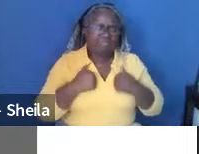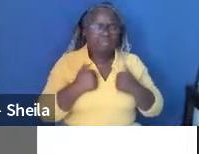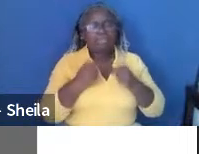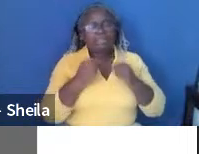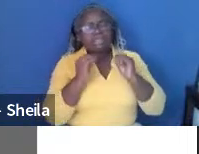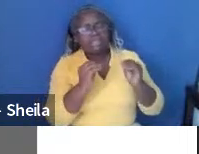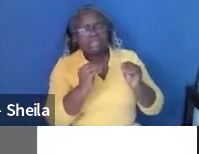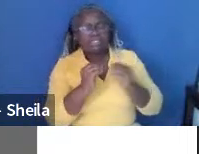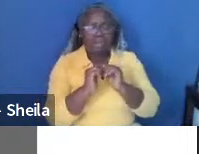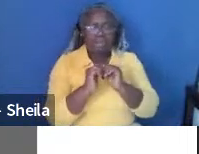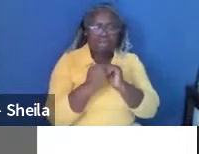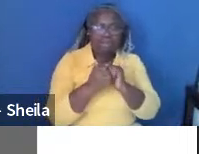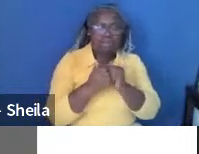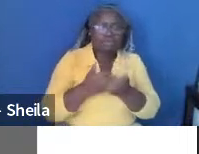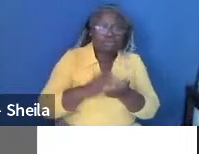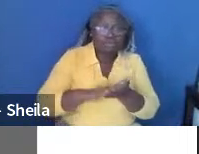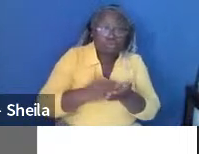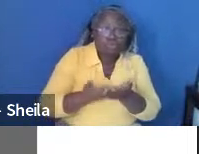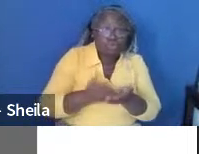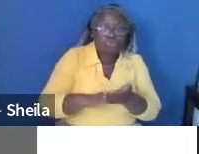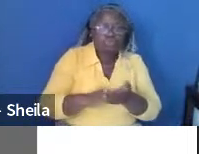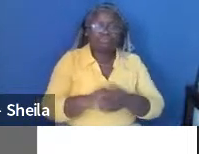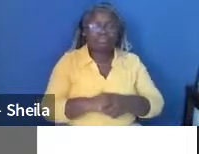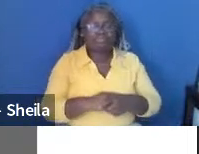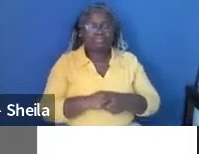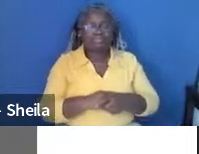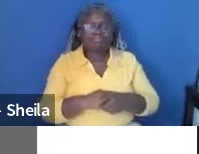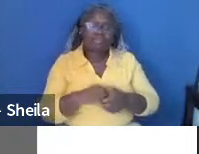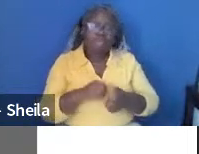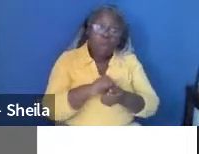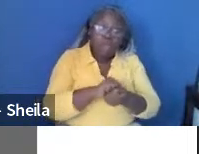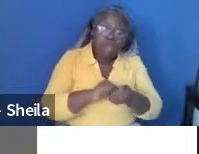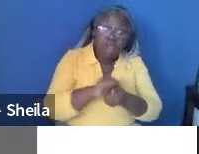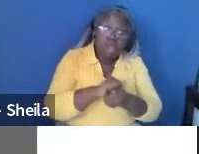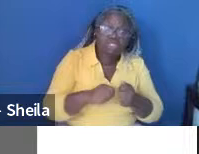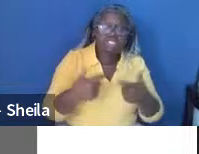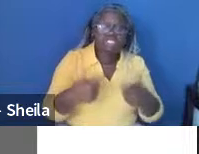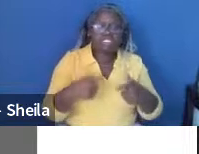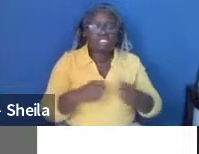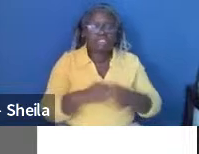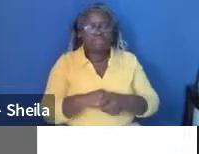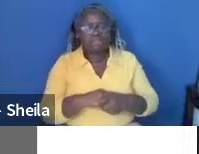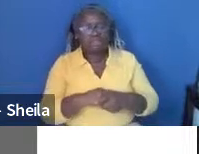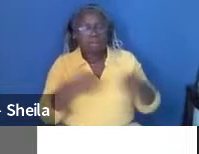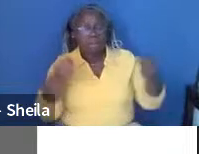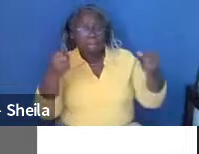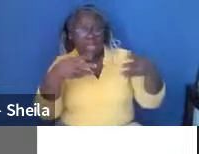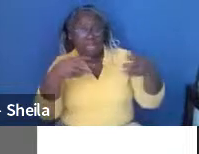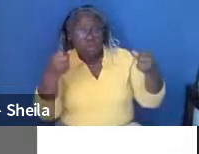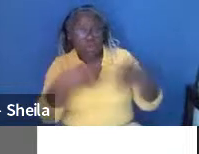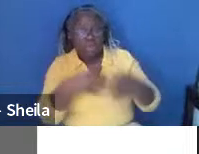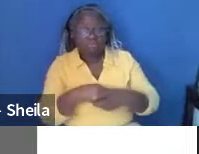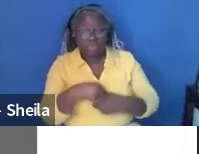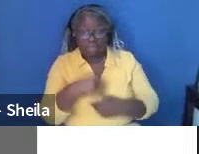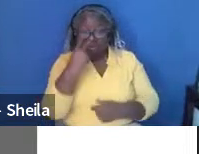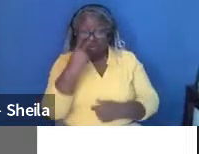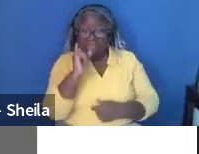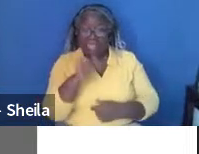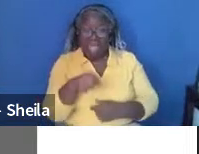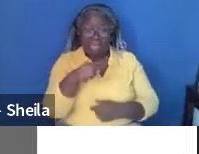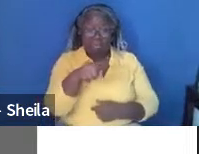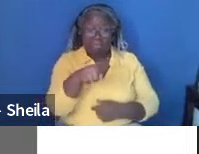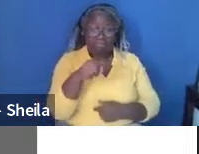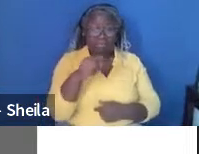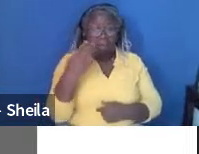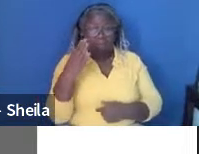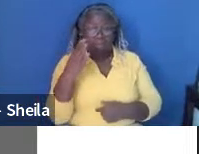dishes and using the microwave and so on. And the blue arrows are pointing to, we have an overhead lift track on